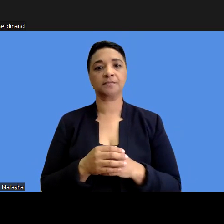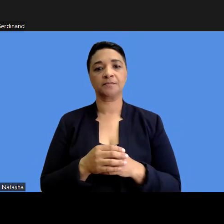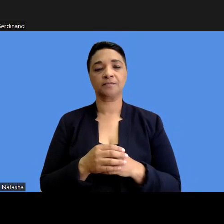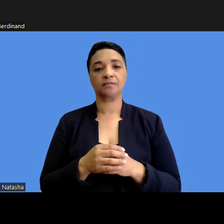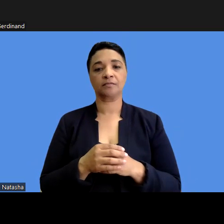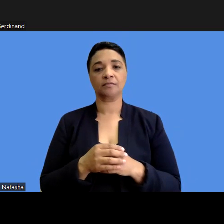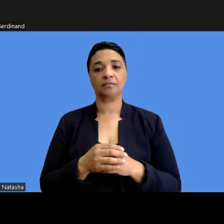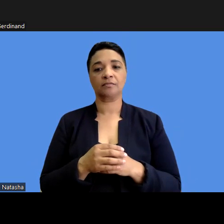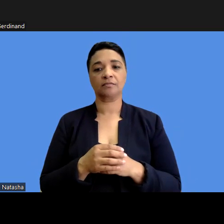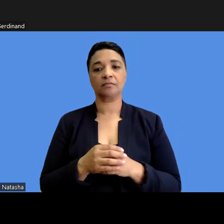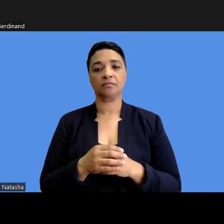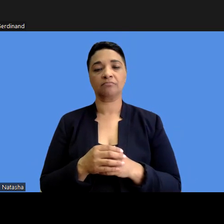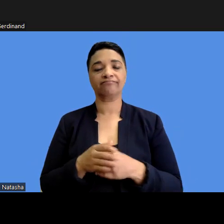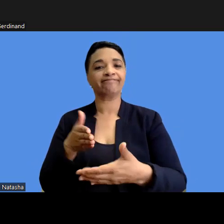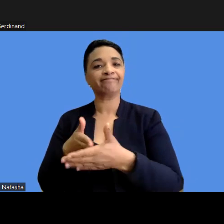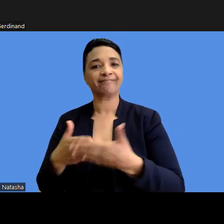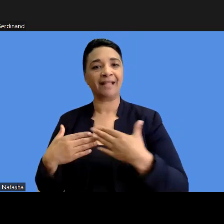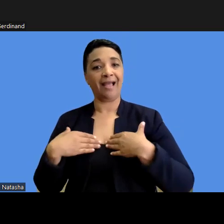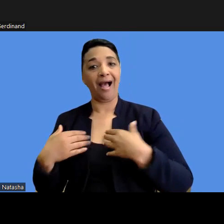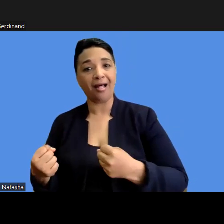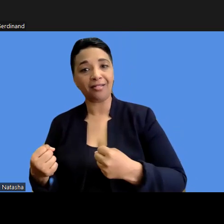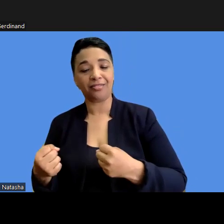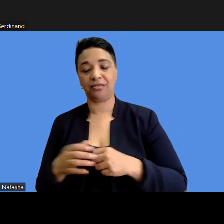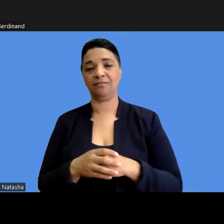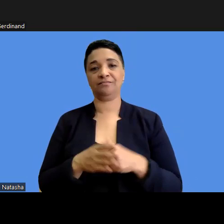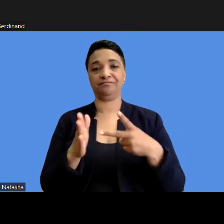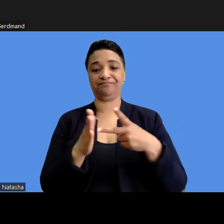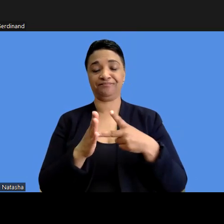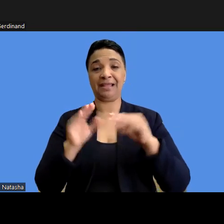education and health services network supporting the